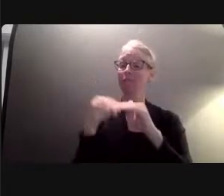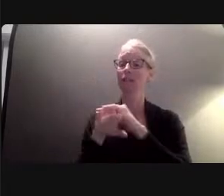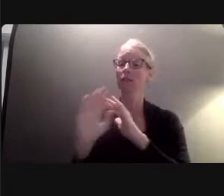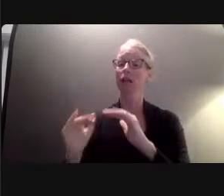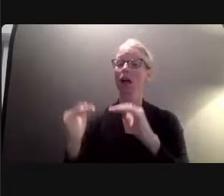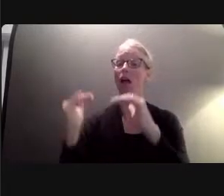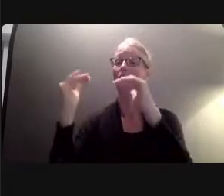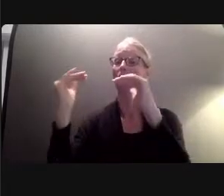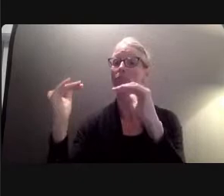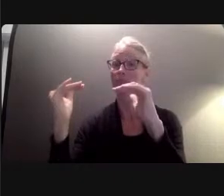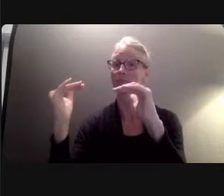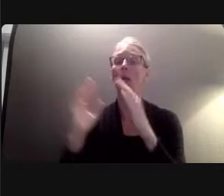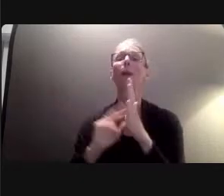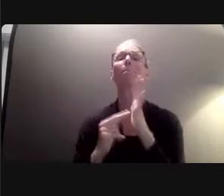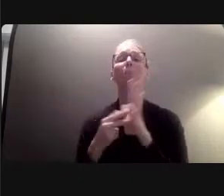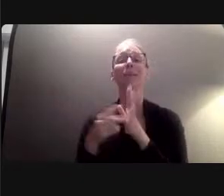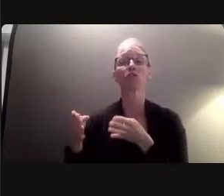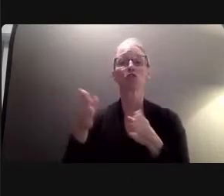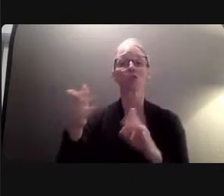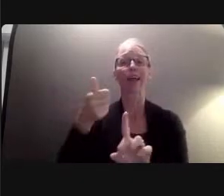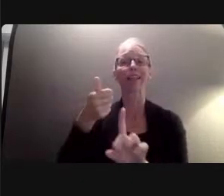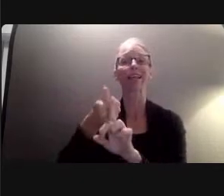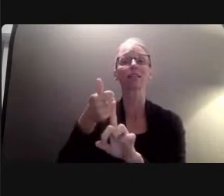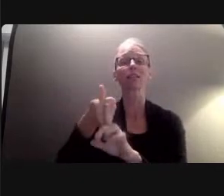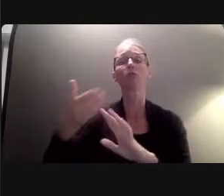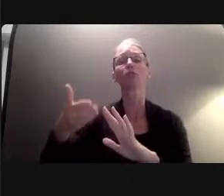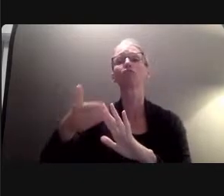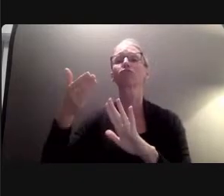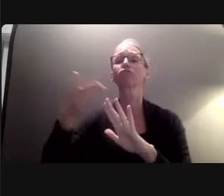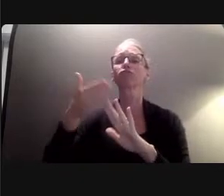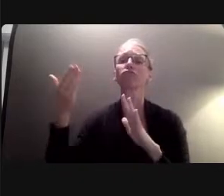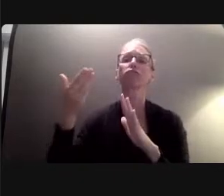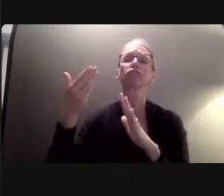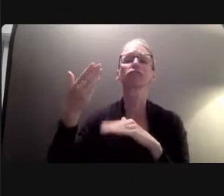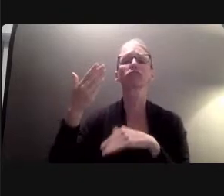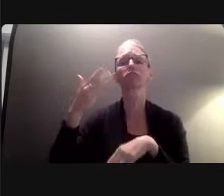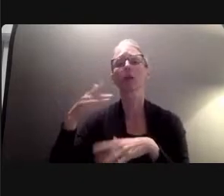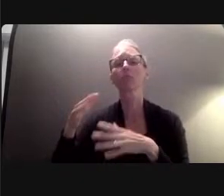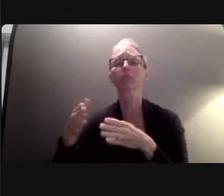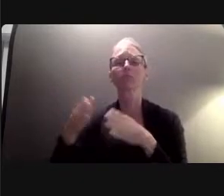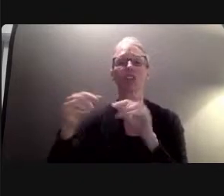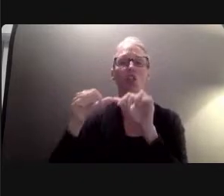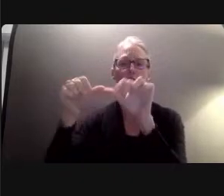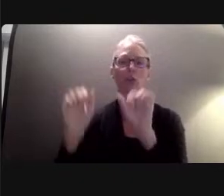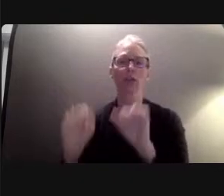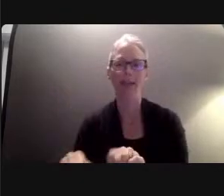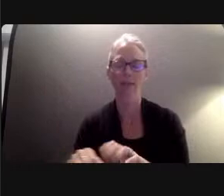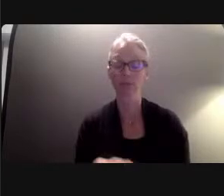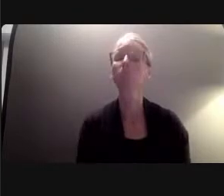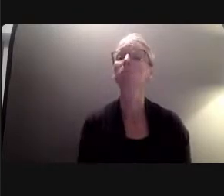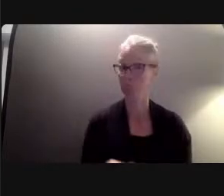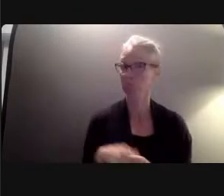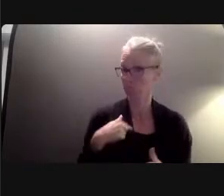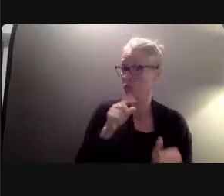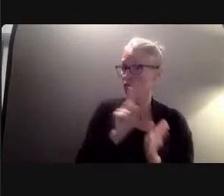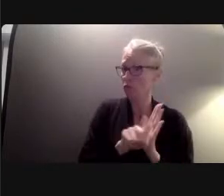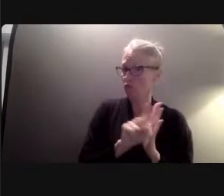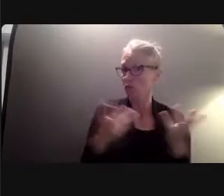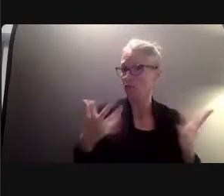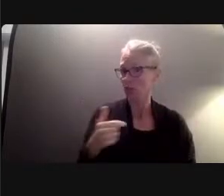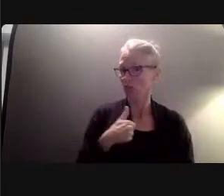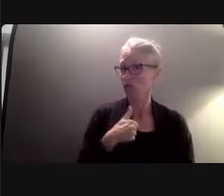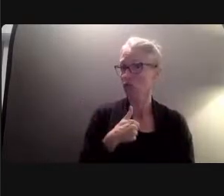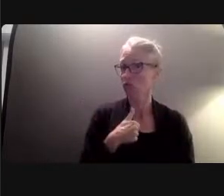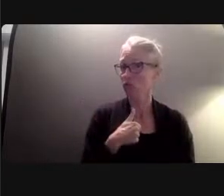keep up with maintenance. I've heard this from park rangers in the US. I've also read and done a lot of research on this. So